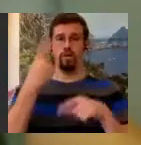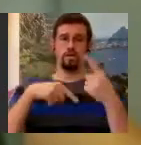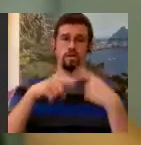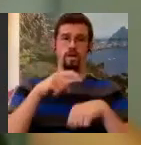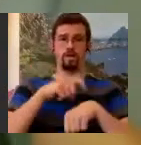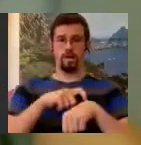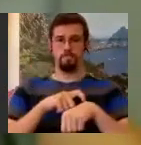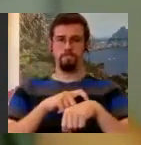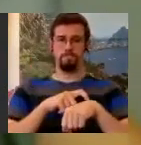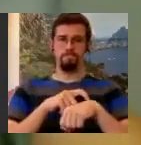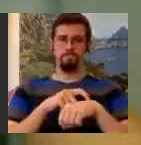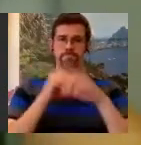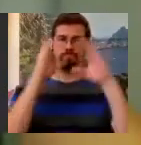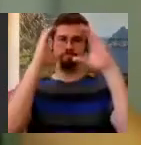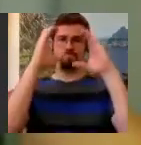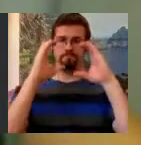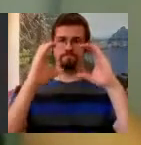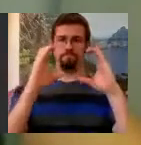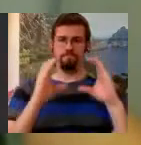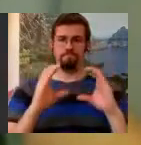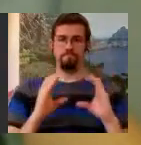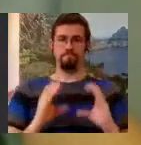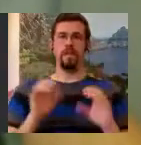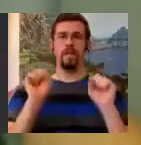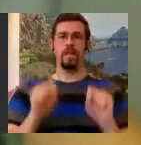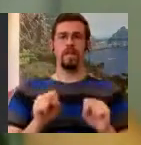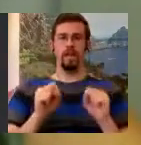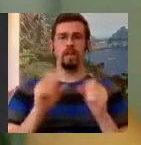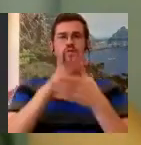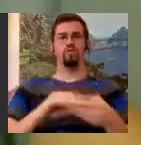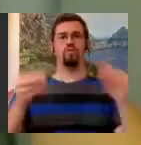to have stories. Okay?